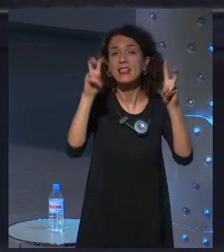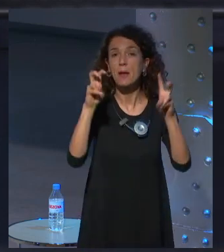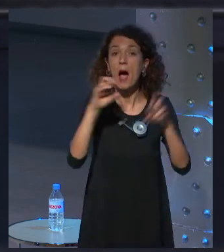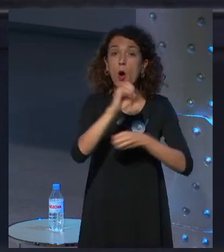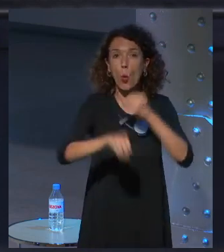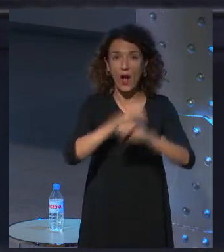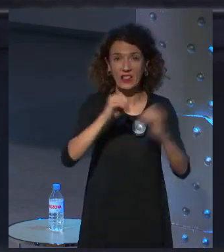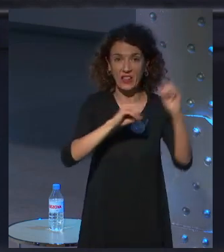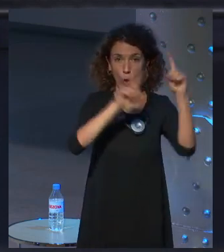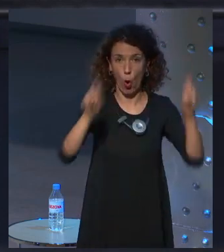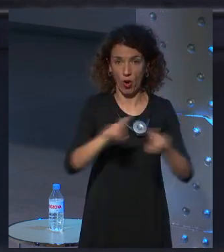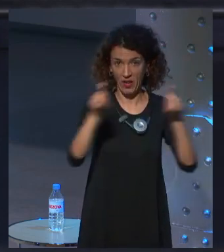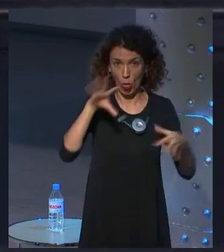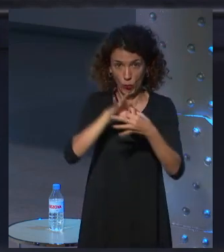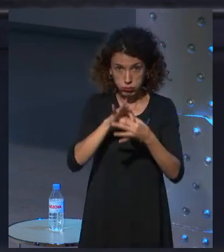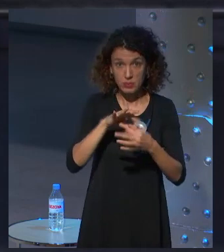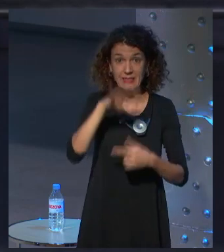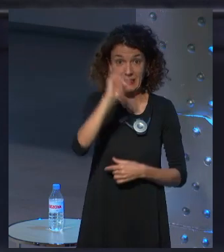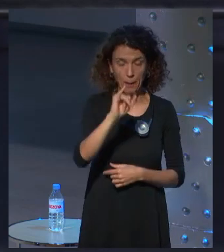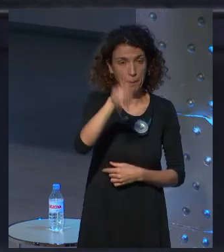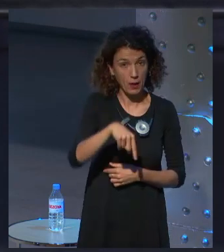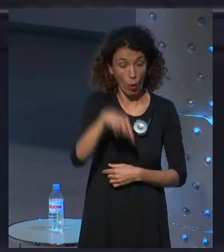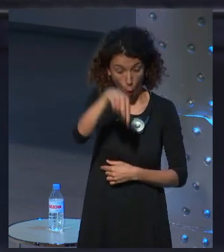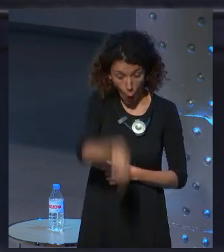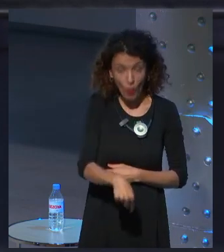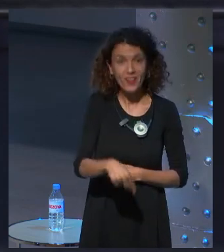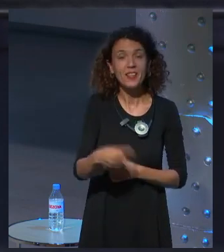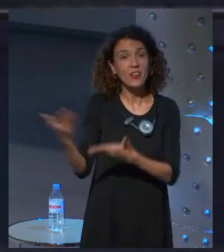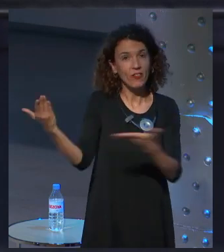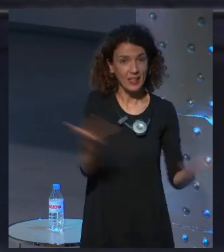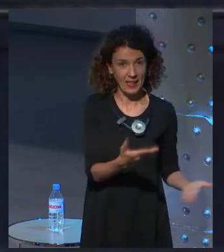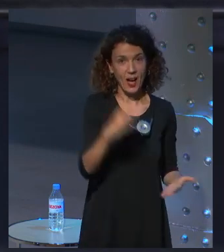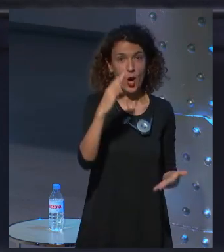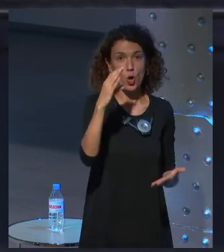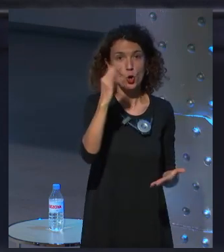issues that are going to appear. And we also discussed